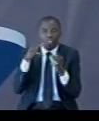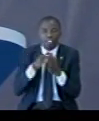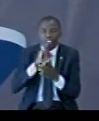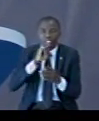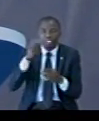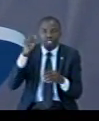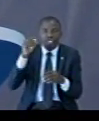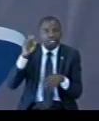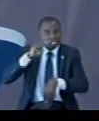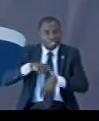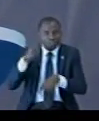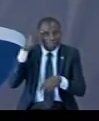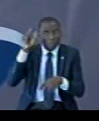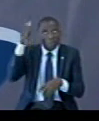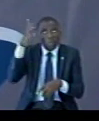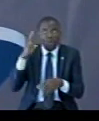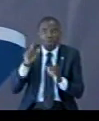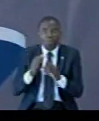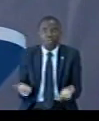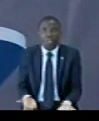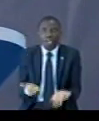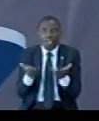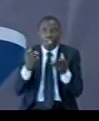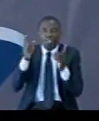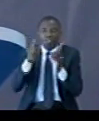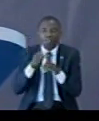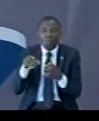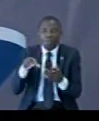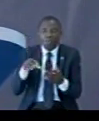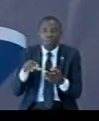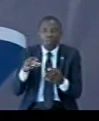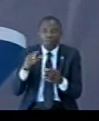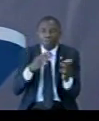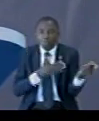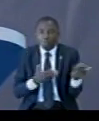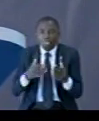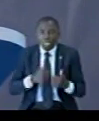God found Paul the Apostle.